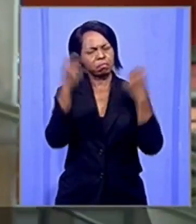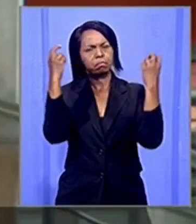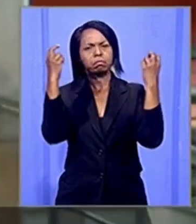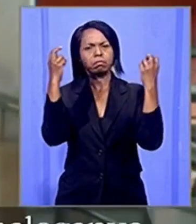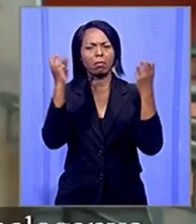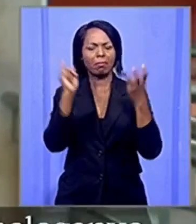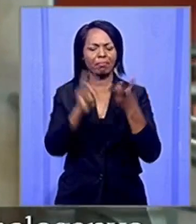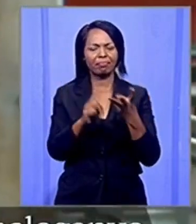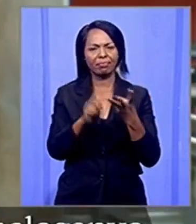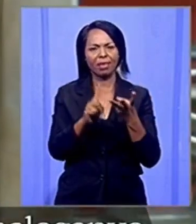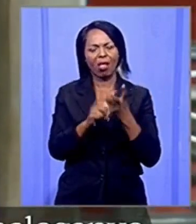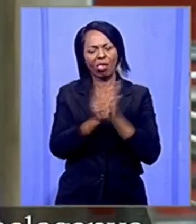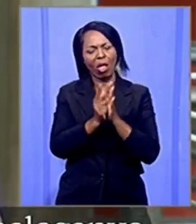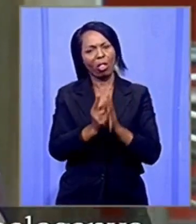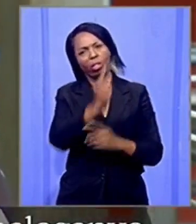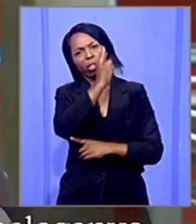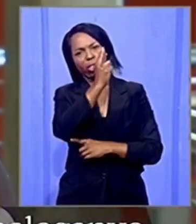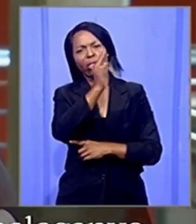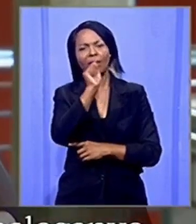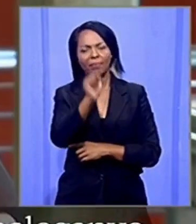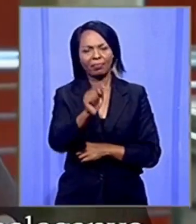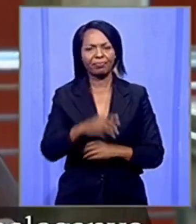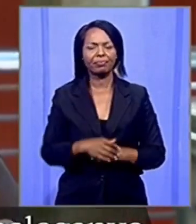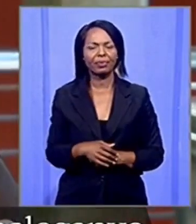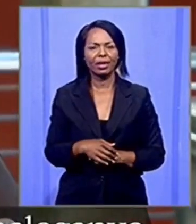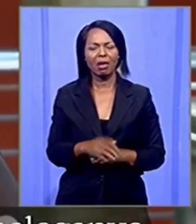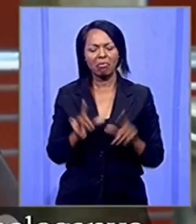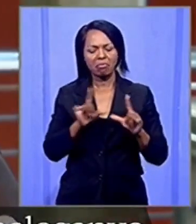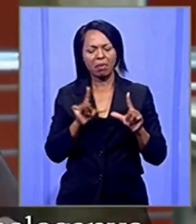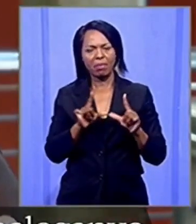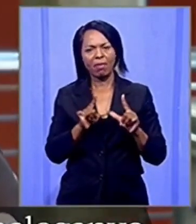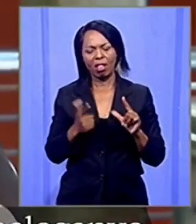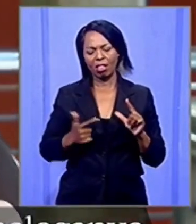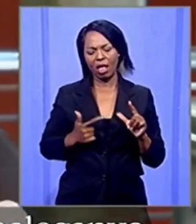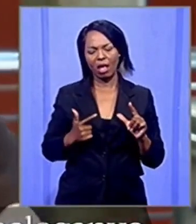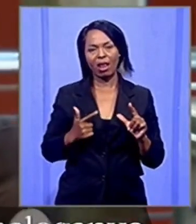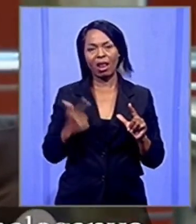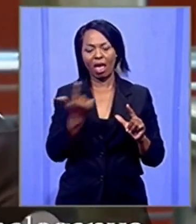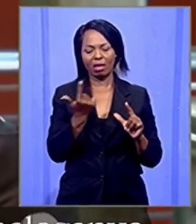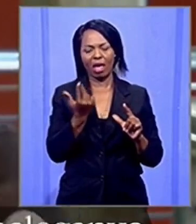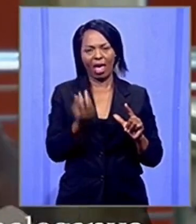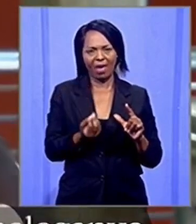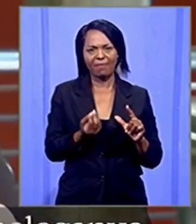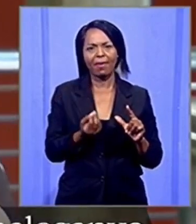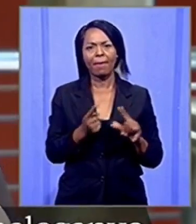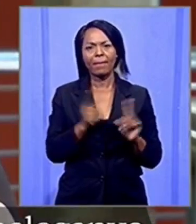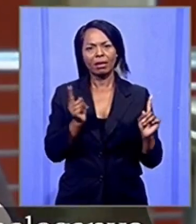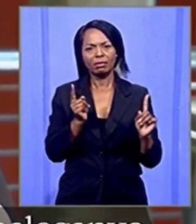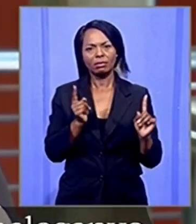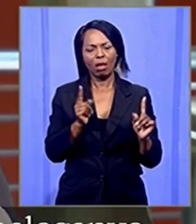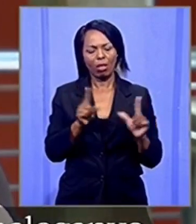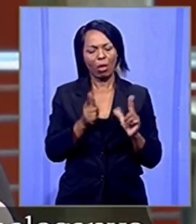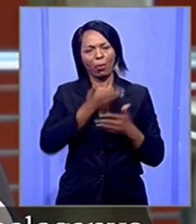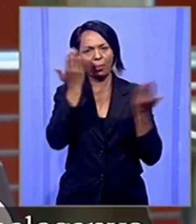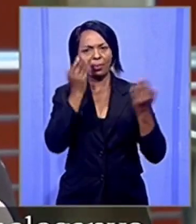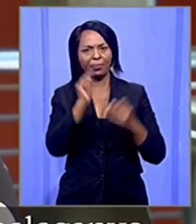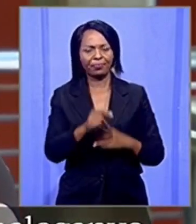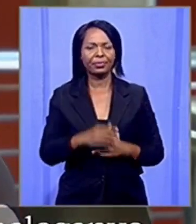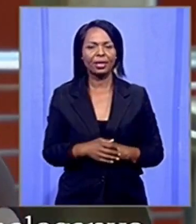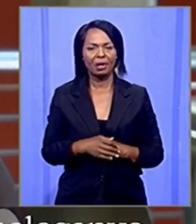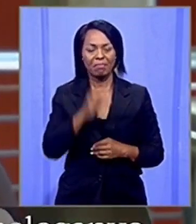well as defeating the ends of justice and lawful possession of firearm and ammunition, it's one that signals